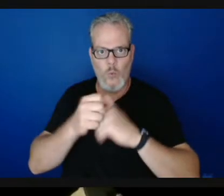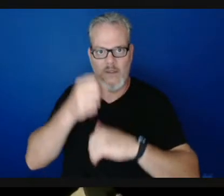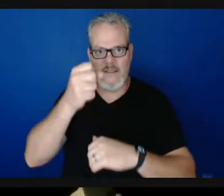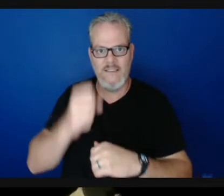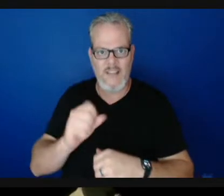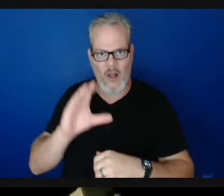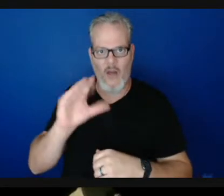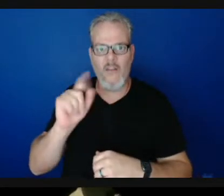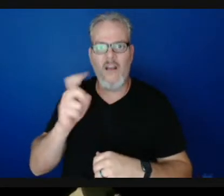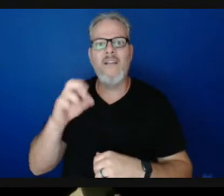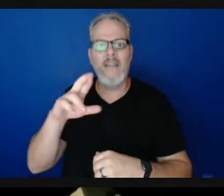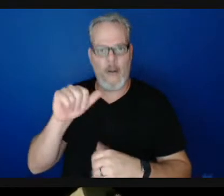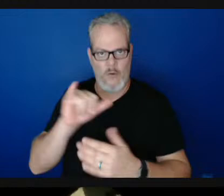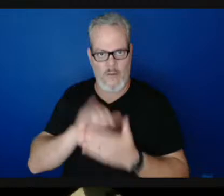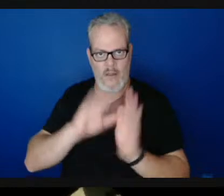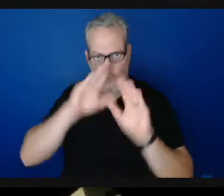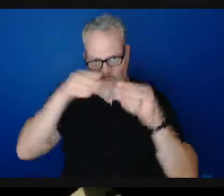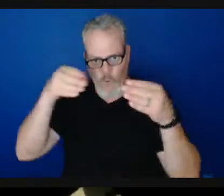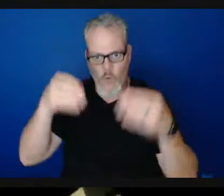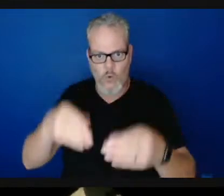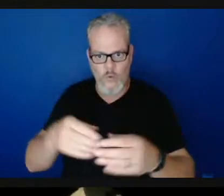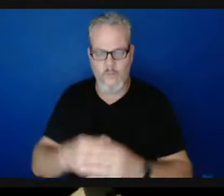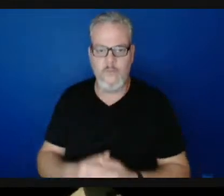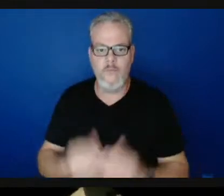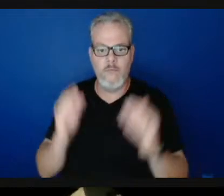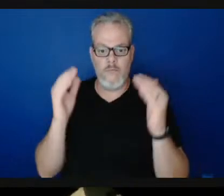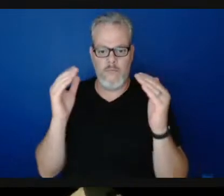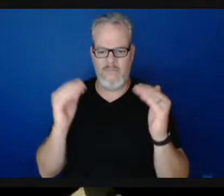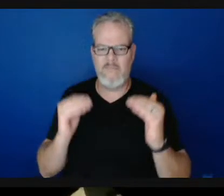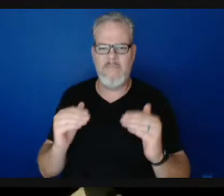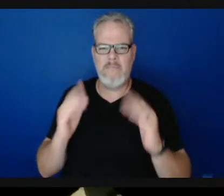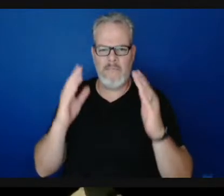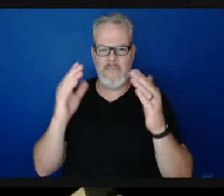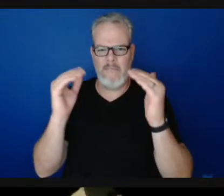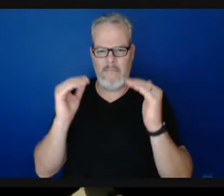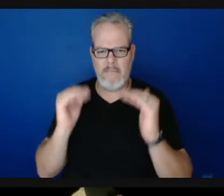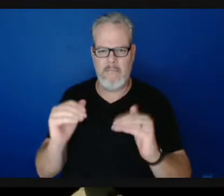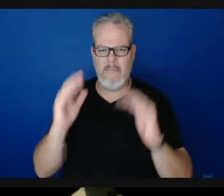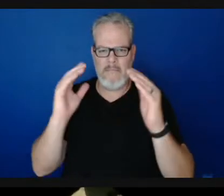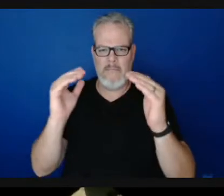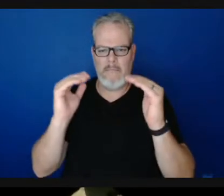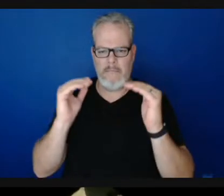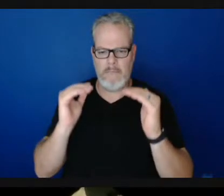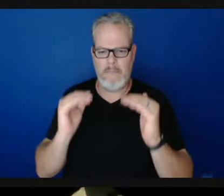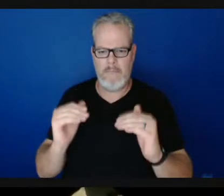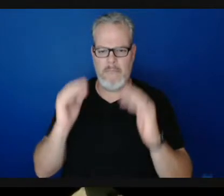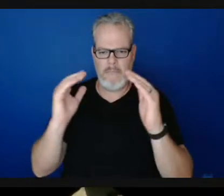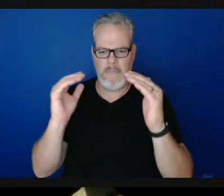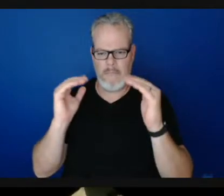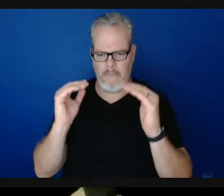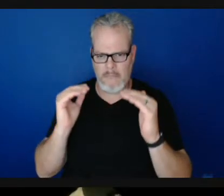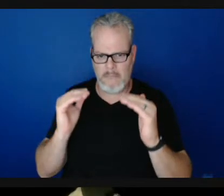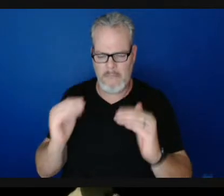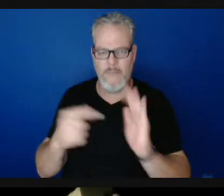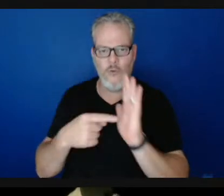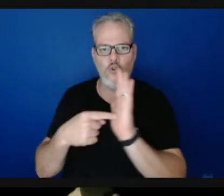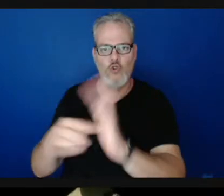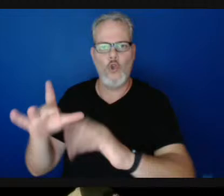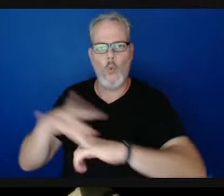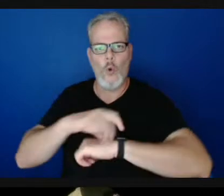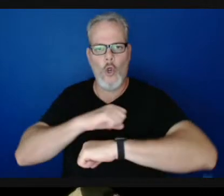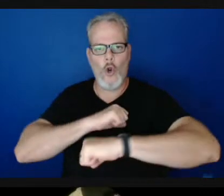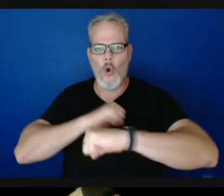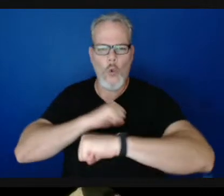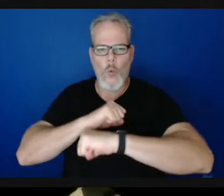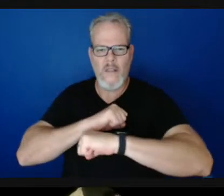here. Okay, let's scroll past some of this to just show our earthquake counts for the last year. This is a little